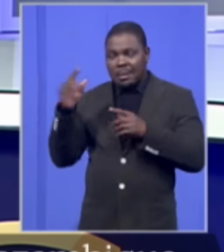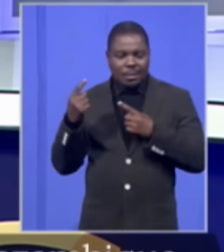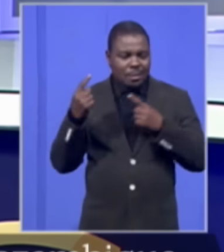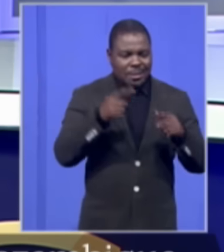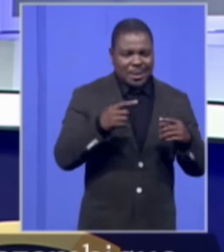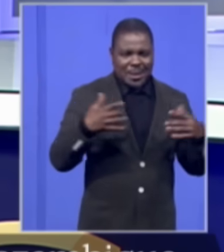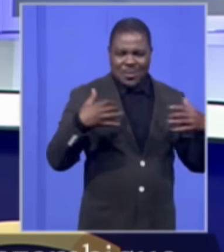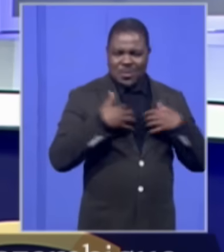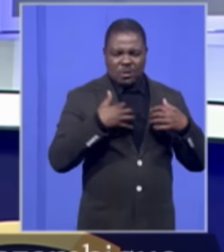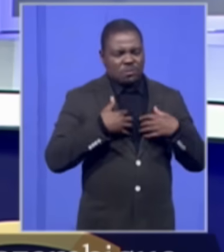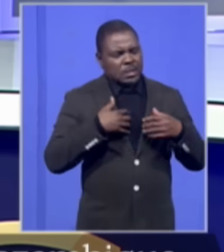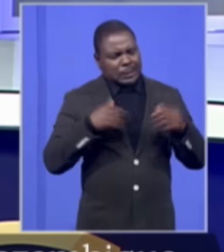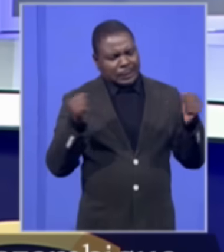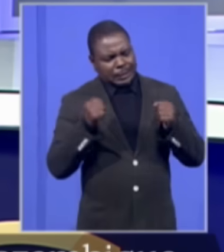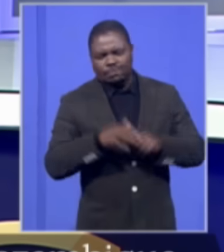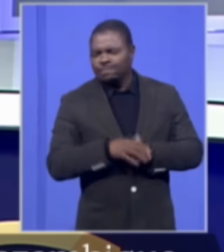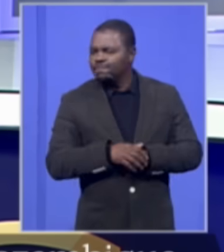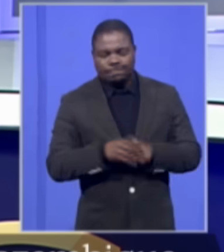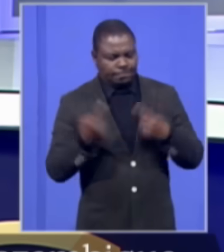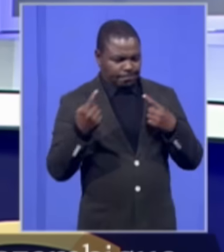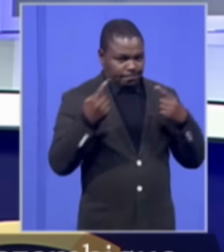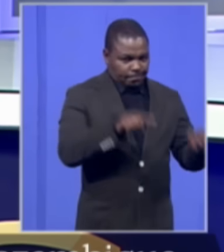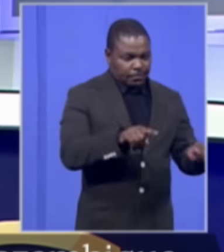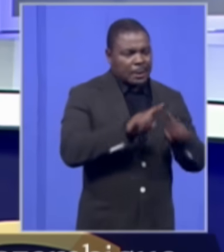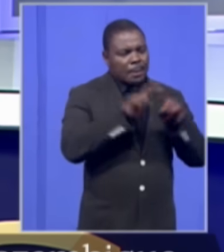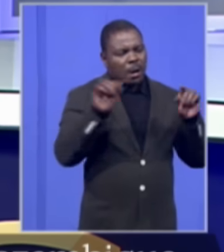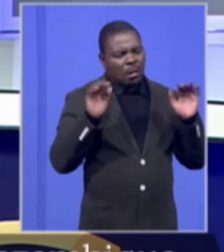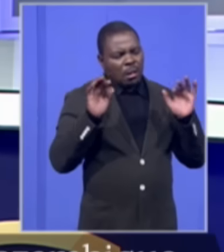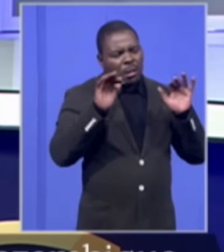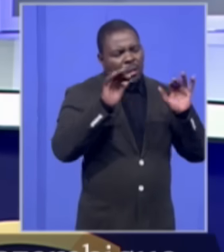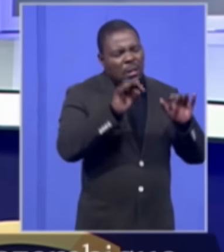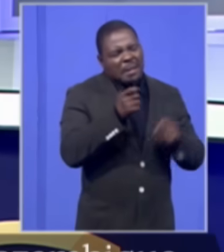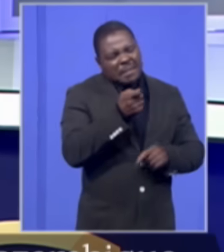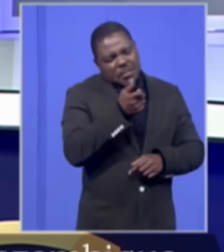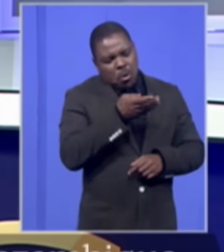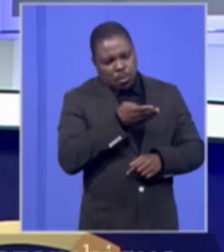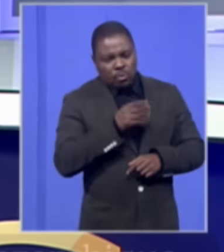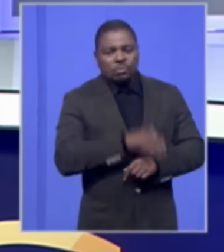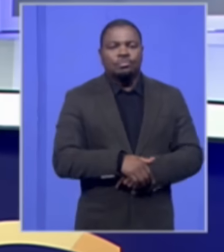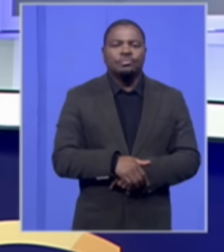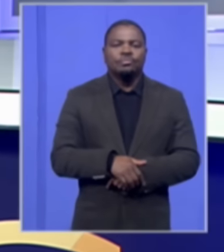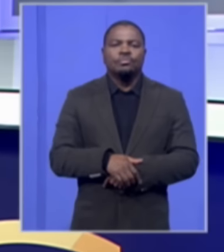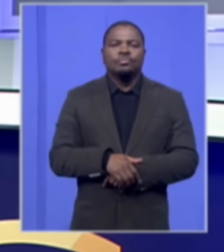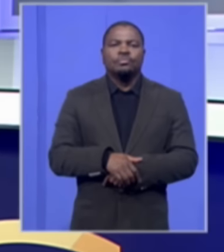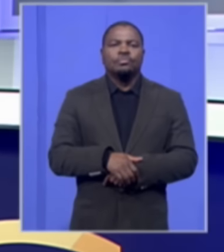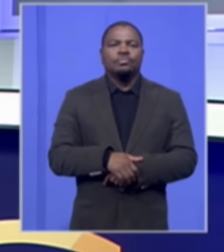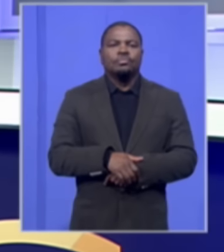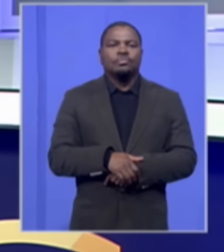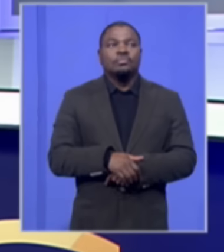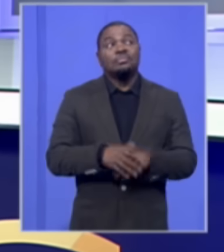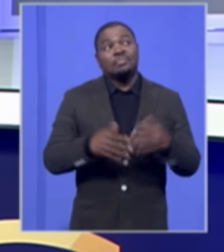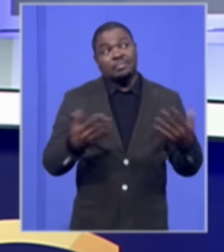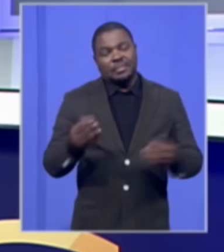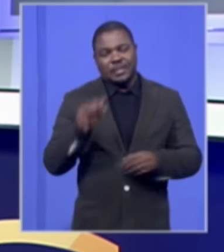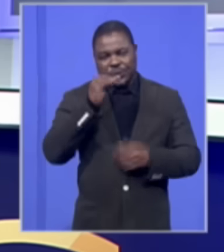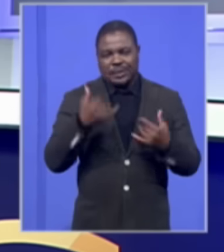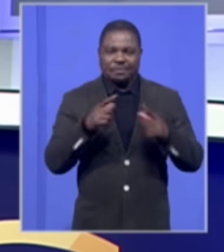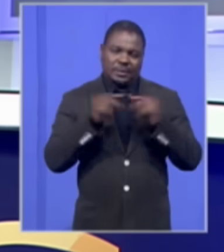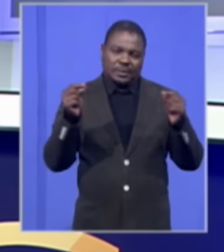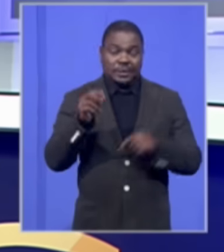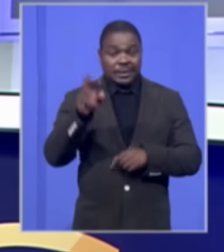tšhošetšwa ke maemo a boso le ge palo ya bao ba ilego go bogela papadi ye e le tlasana. Ba gešo di felela